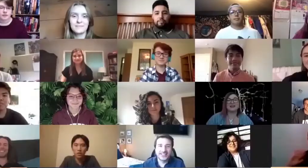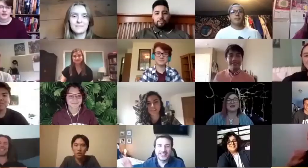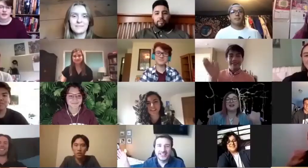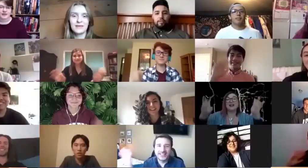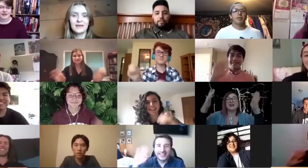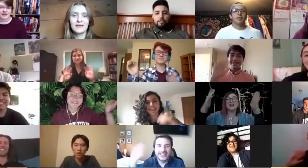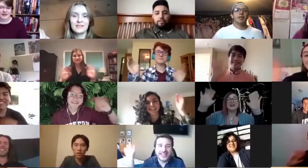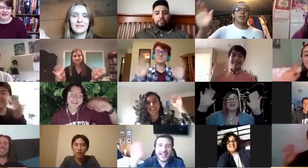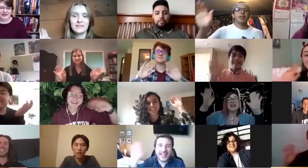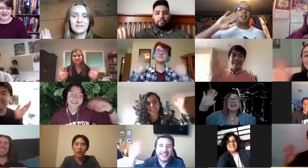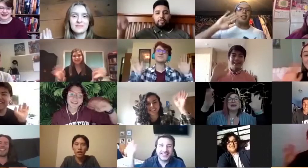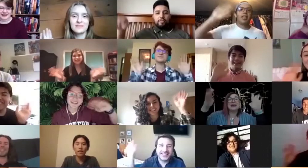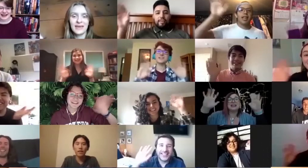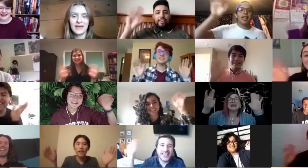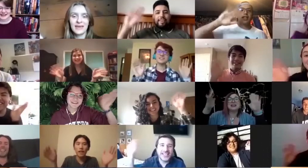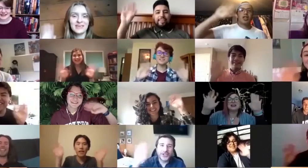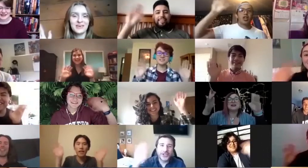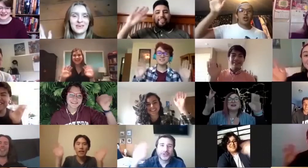University.